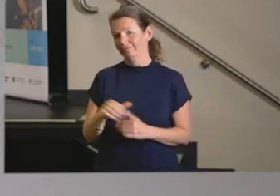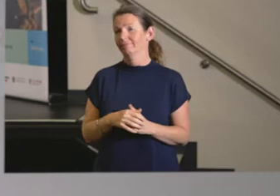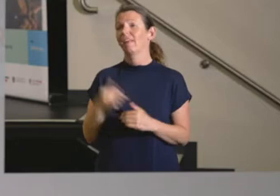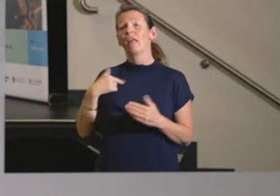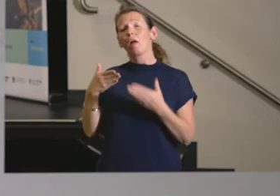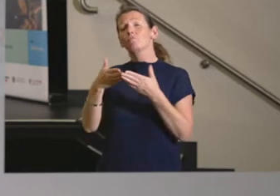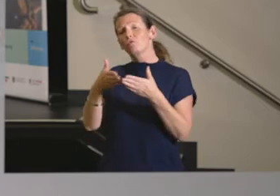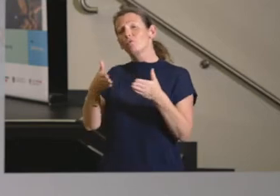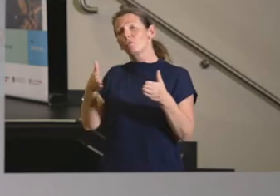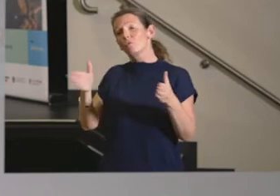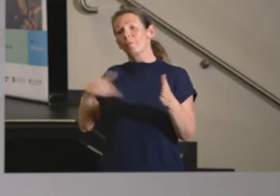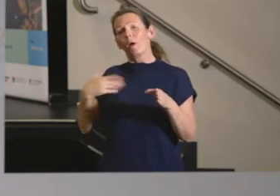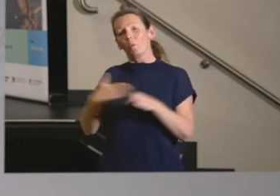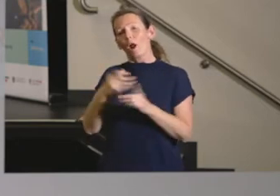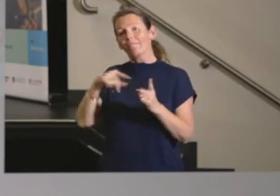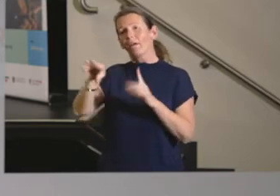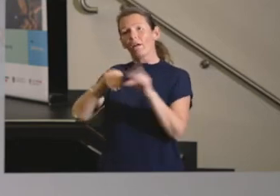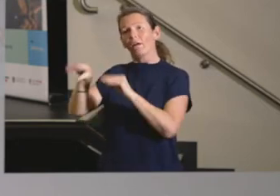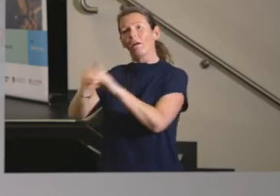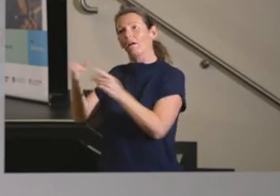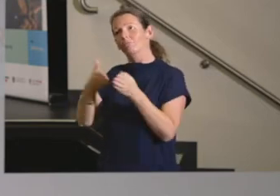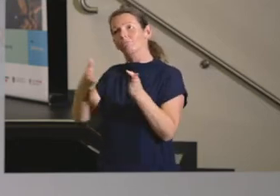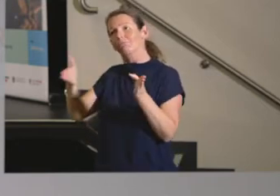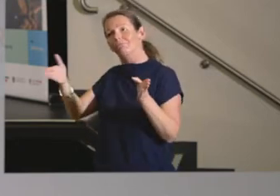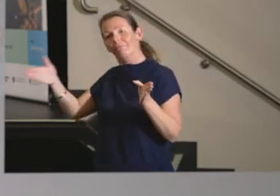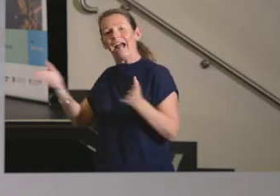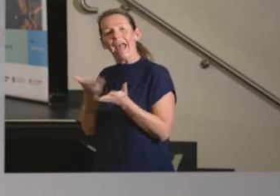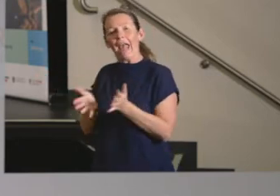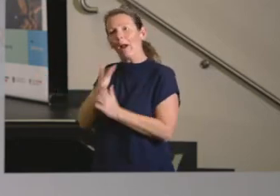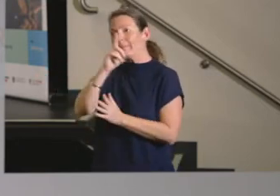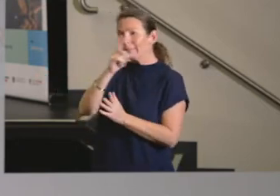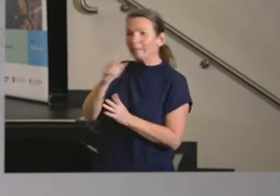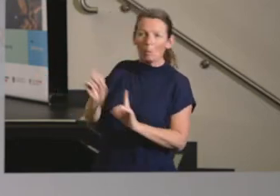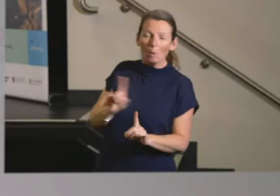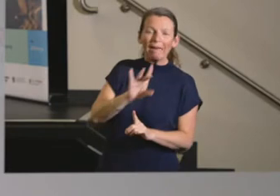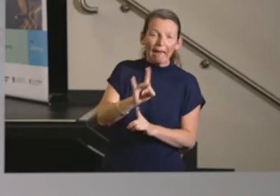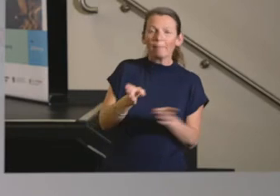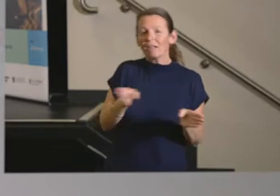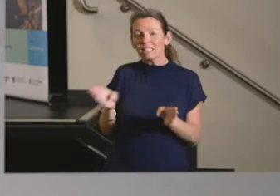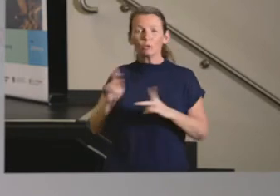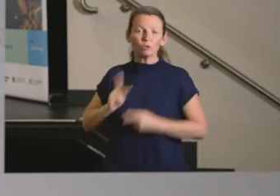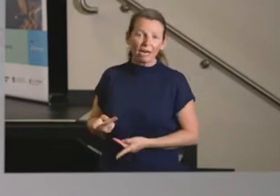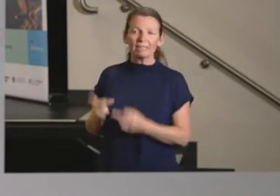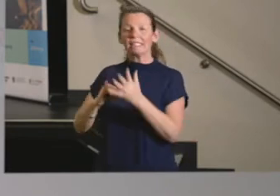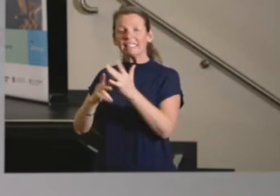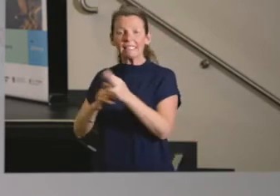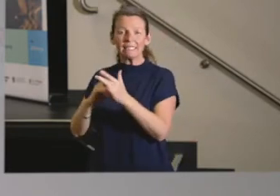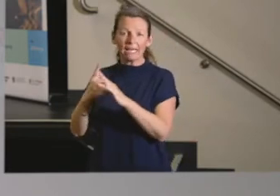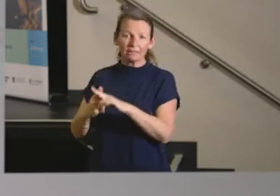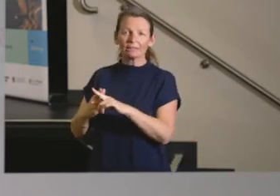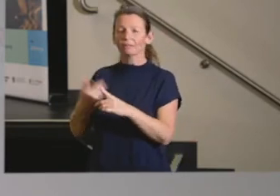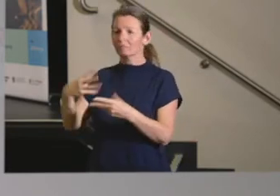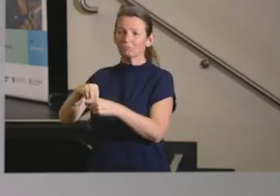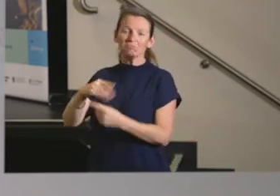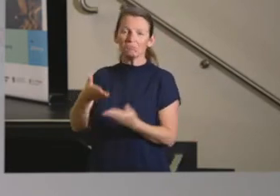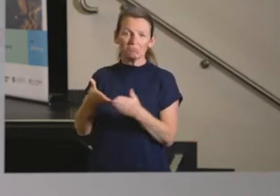work over time, looking at other aspects of health and well-being among lesbian, gay, bisexual, transgender, and intersex populations.